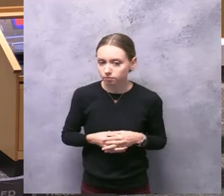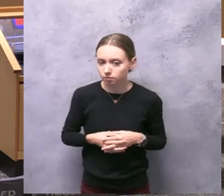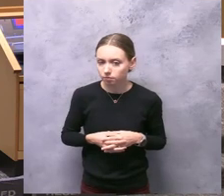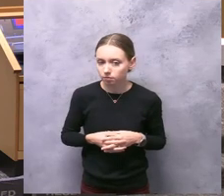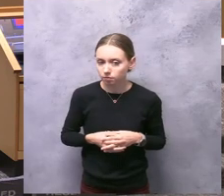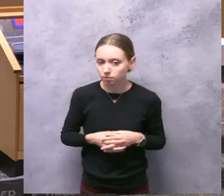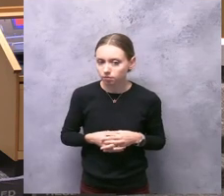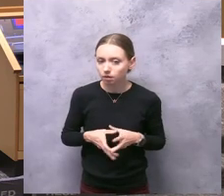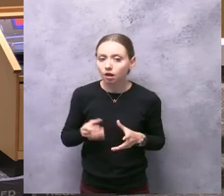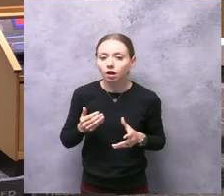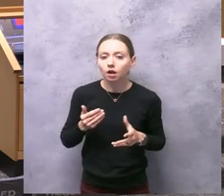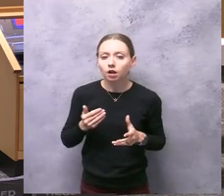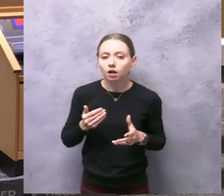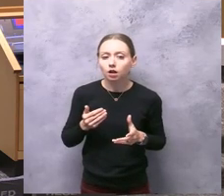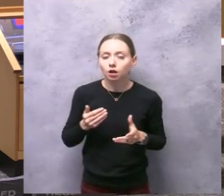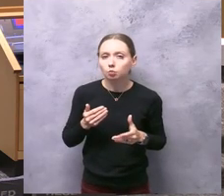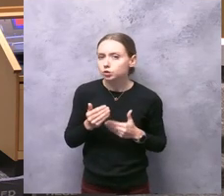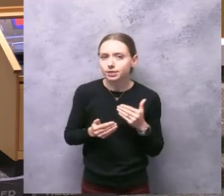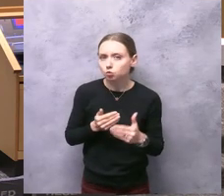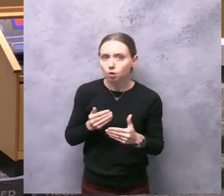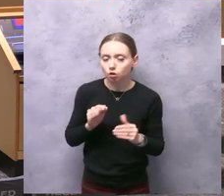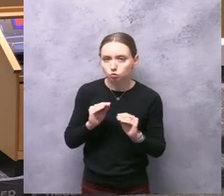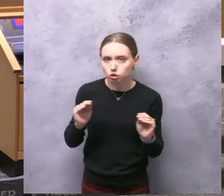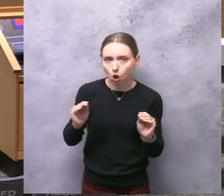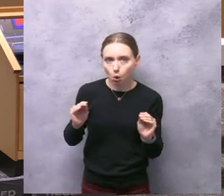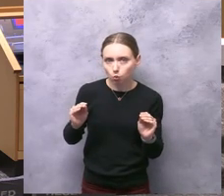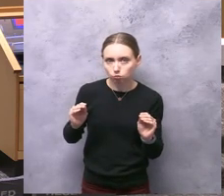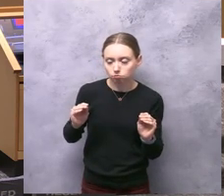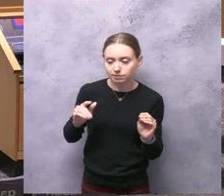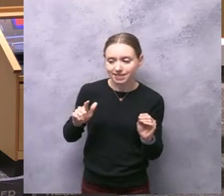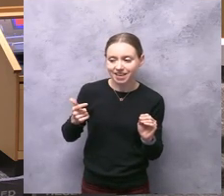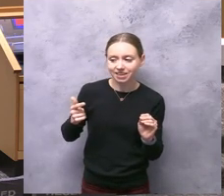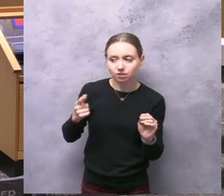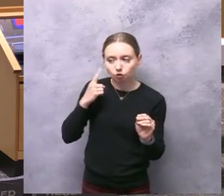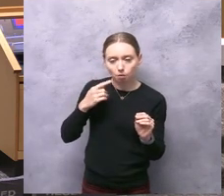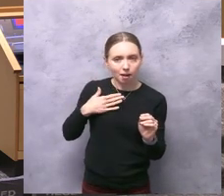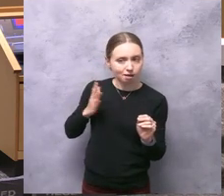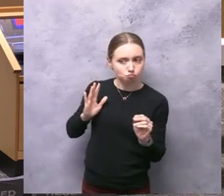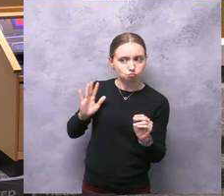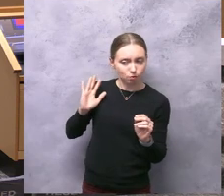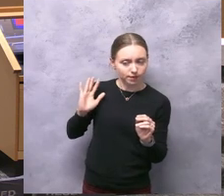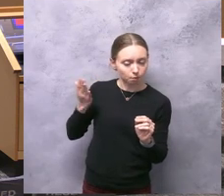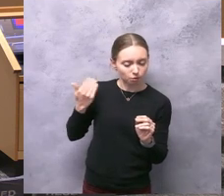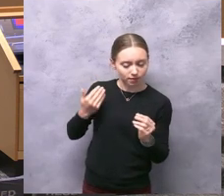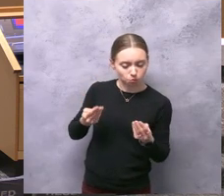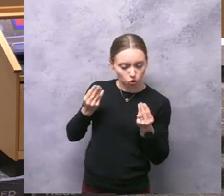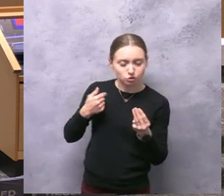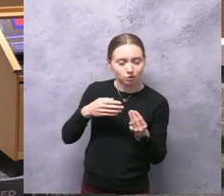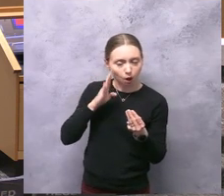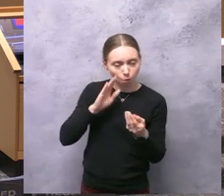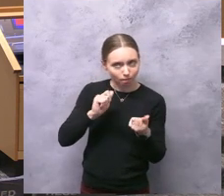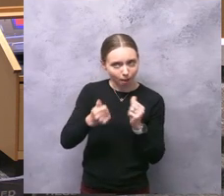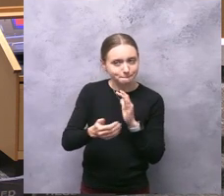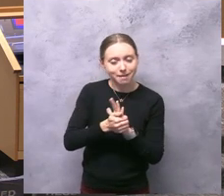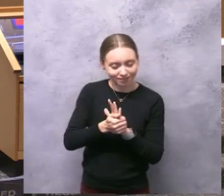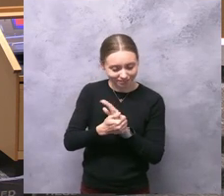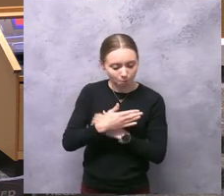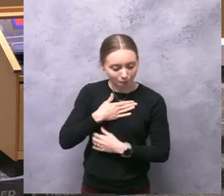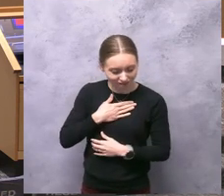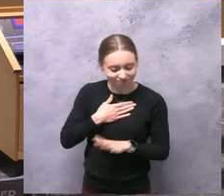procedurally, there was no second on my previous motion, so I will amend my motion as well for the suggested